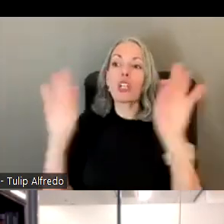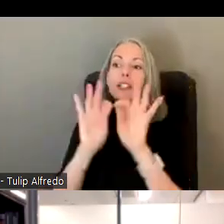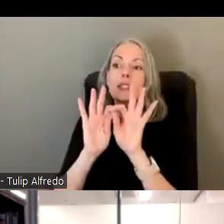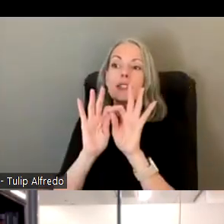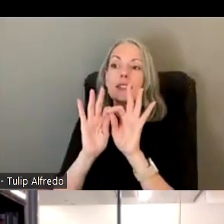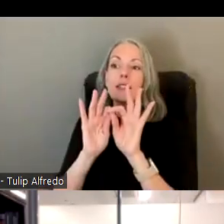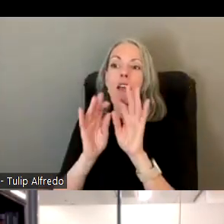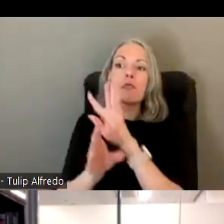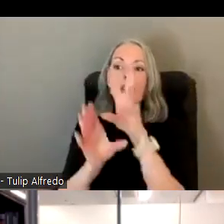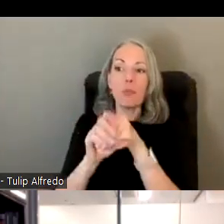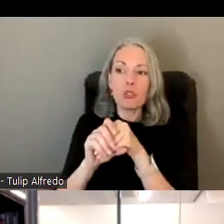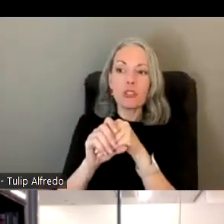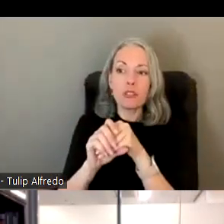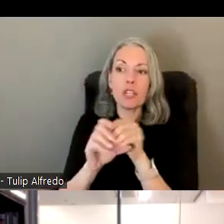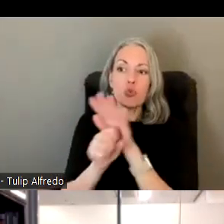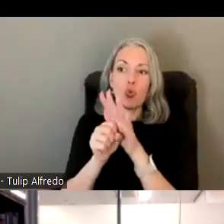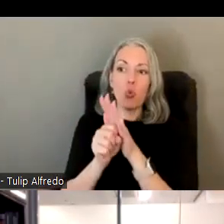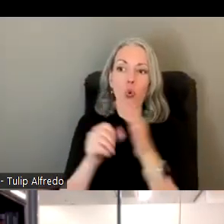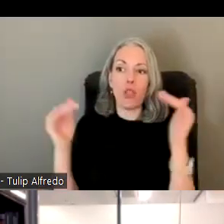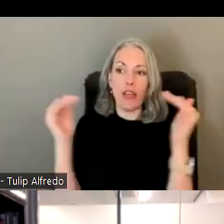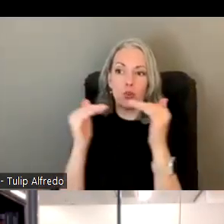inputs into local levels.